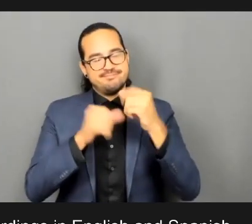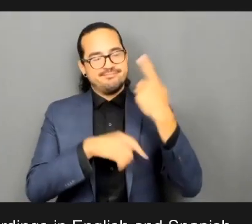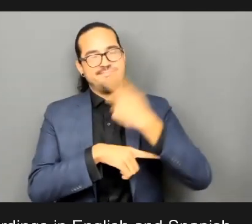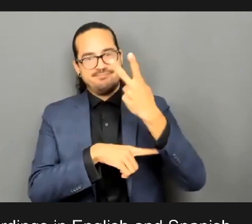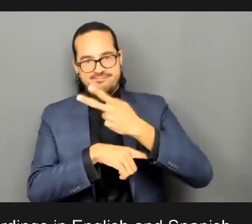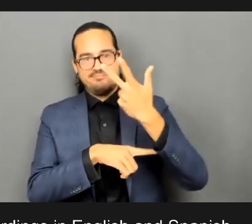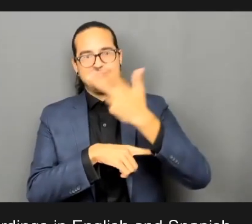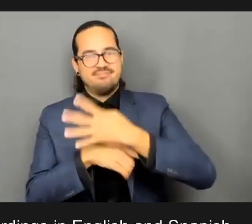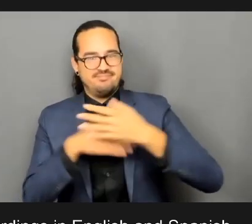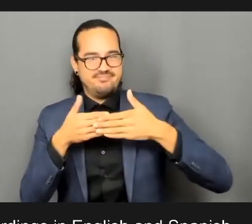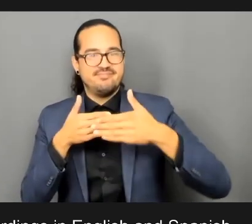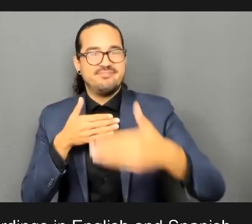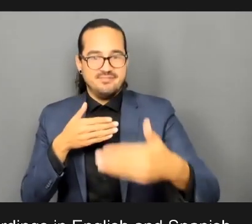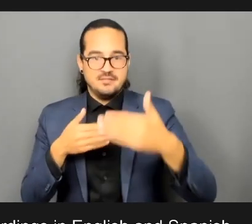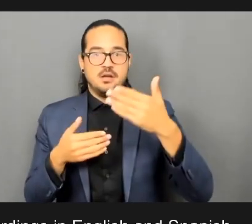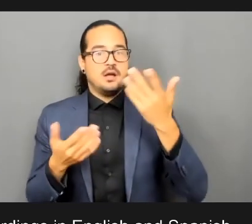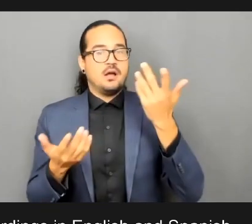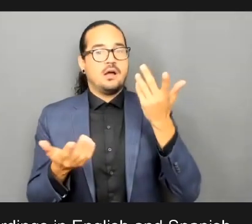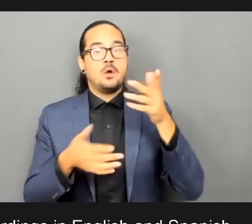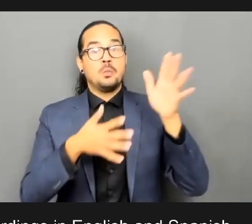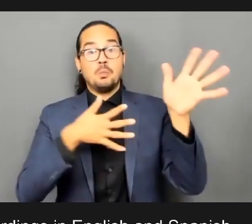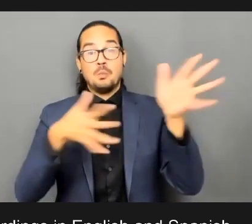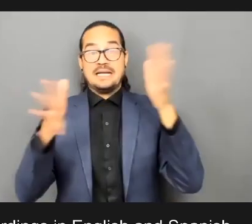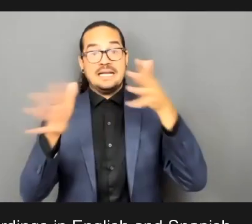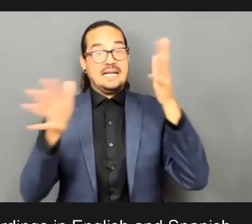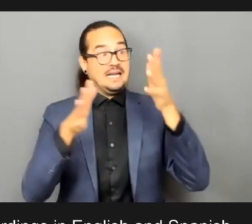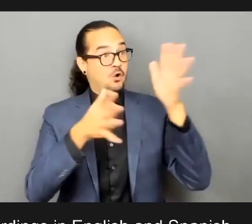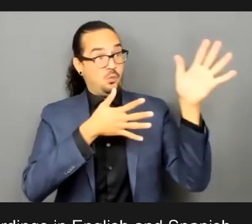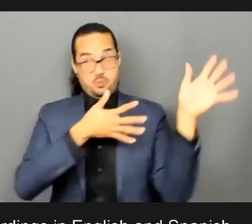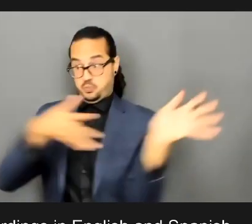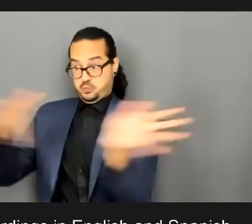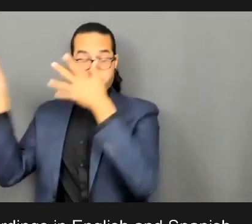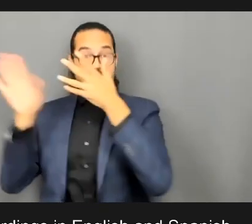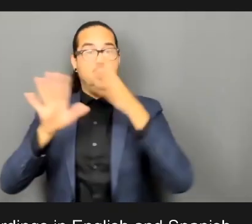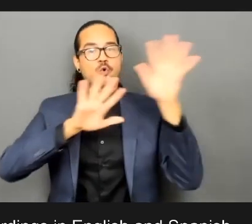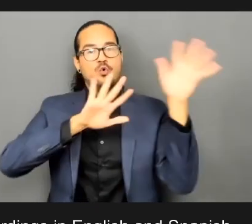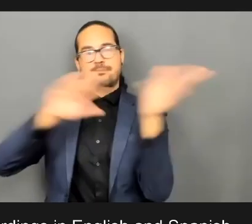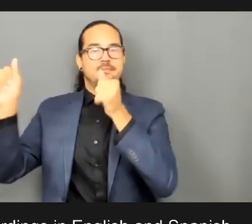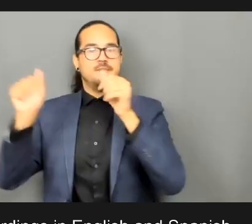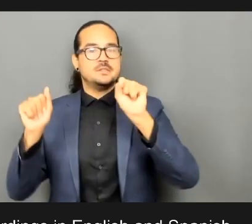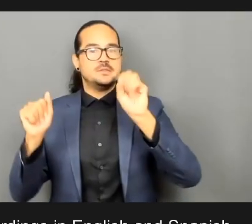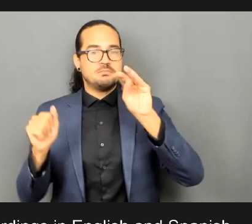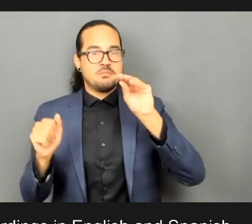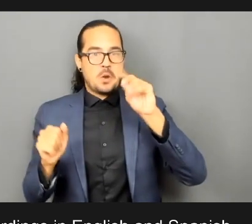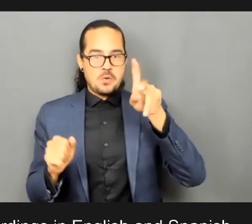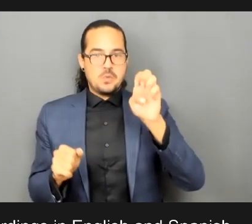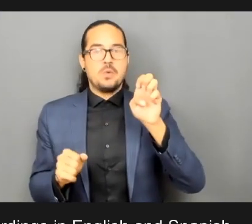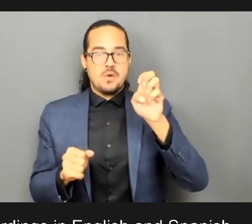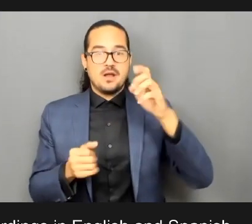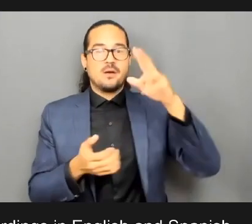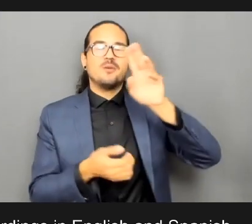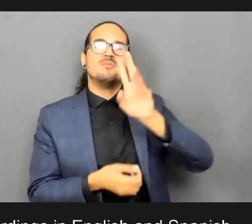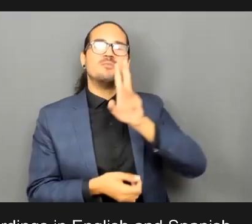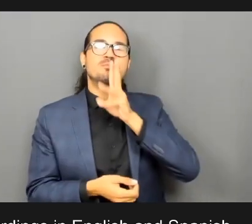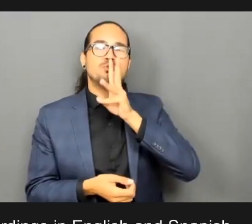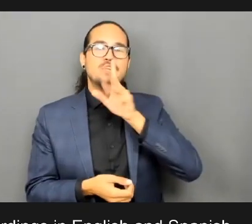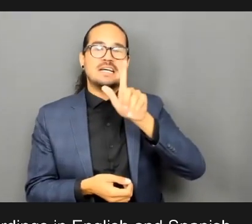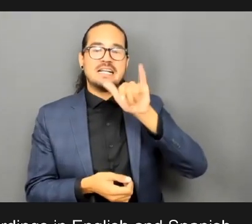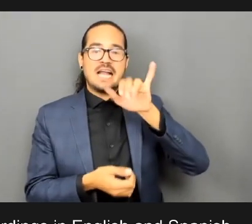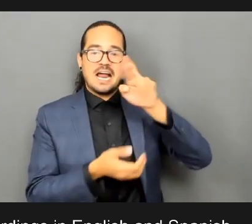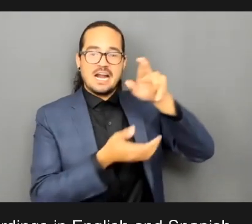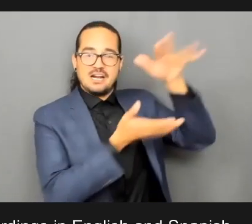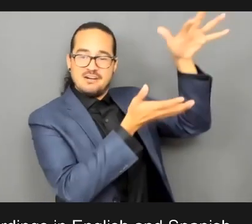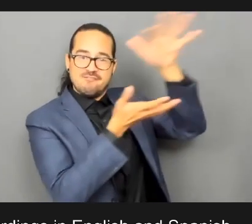out of here, it's going to be really hard to get the marine layer out of here earlier or even breaking it all throughout the day. Because right now it's sitting at about 2,000